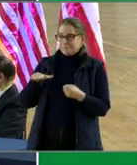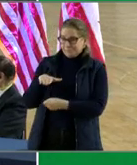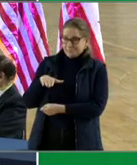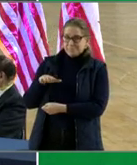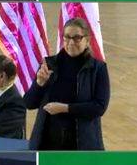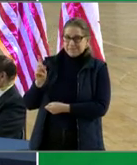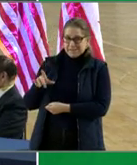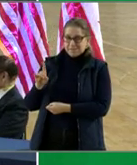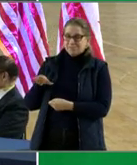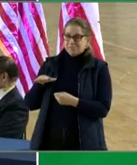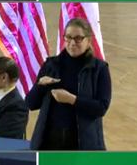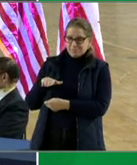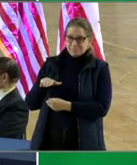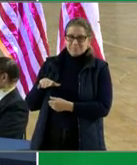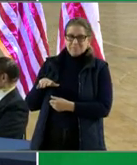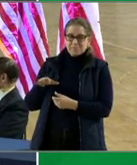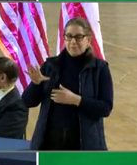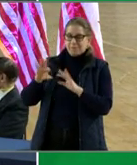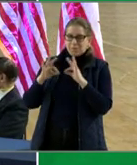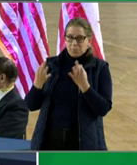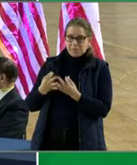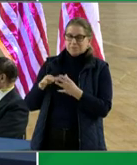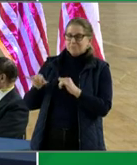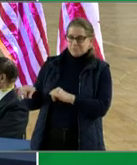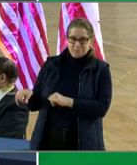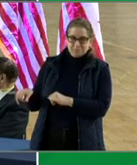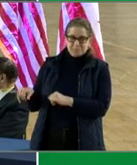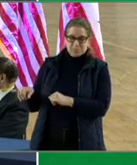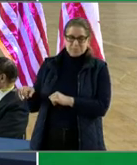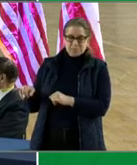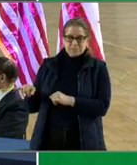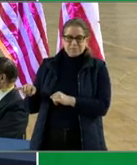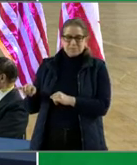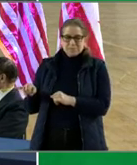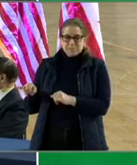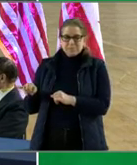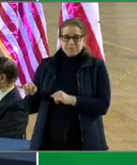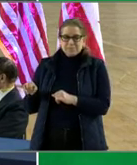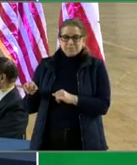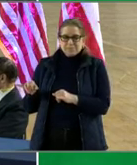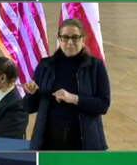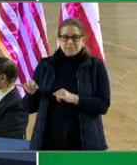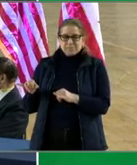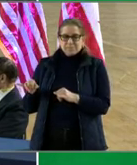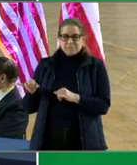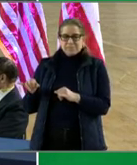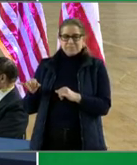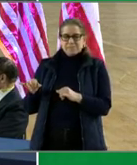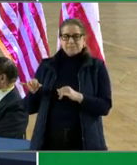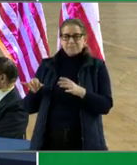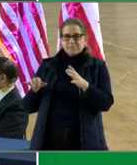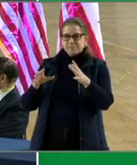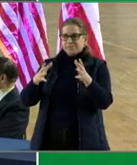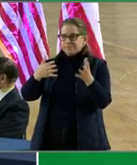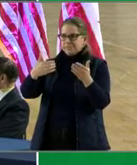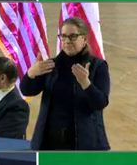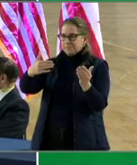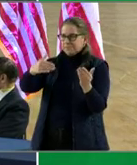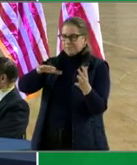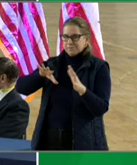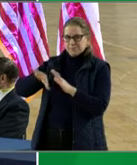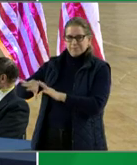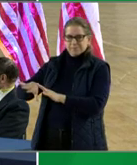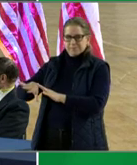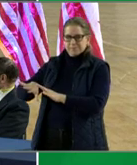in those days between his death and March the 18th. And my team